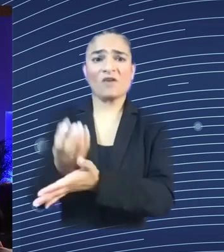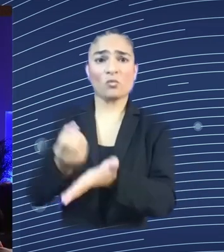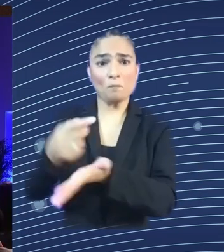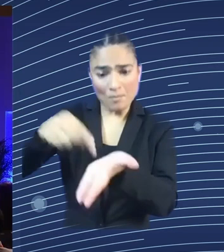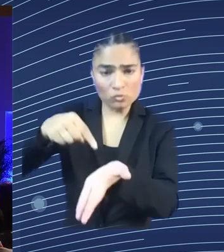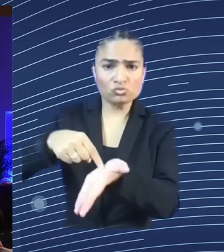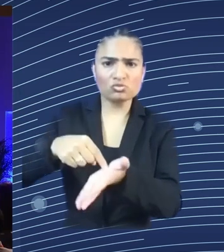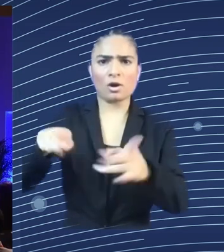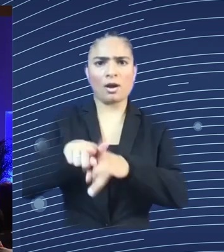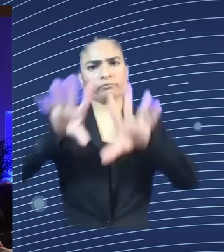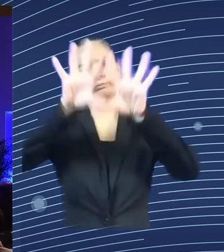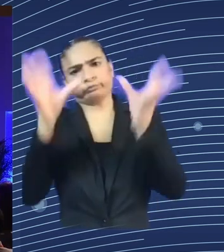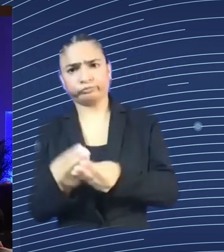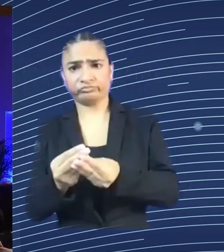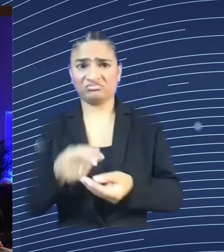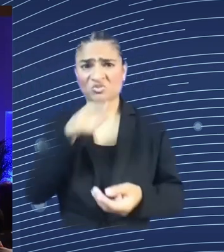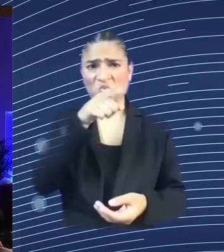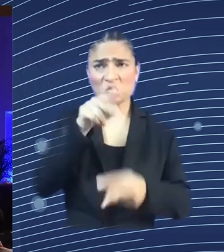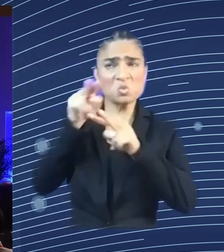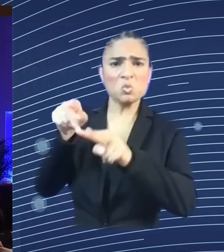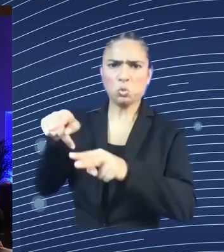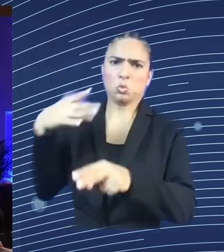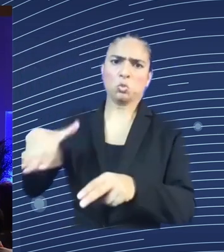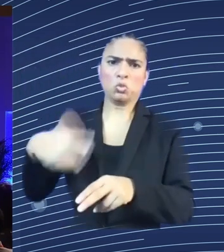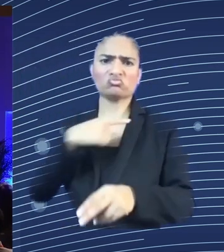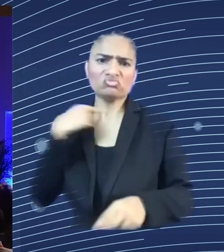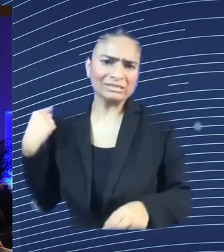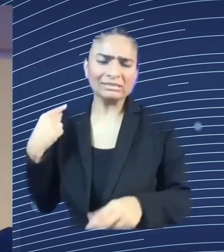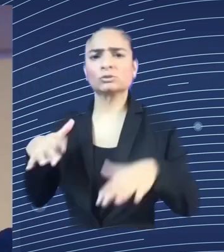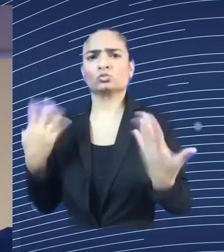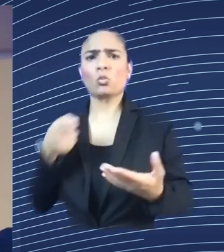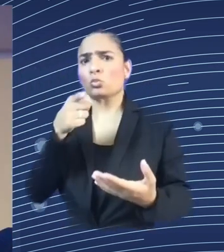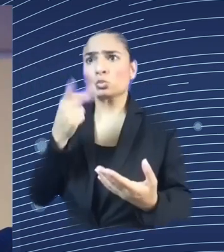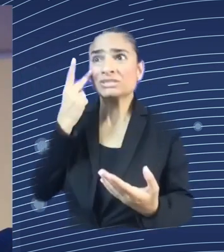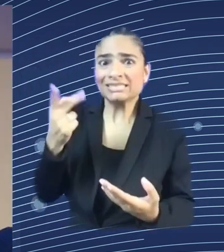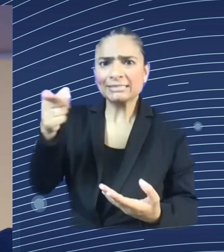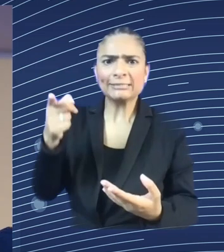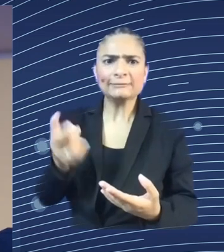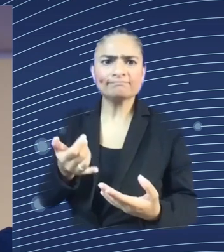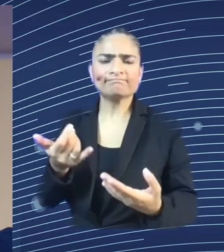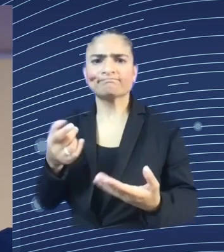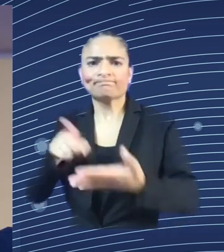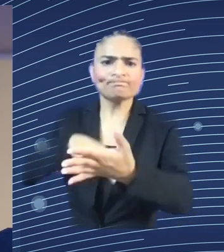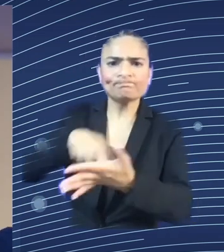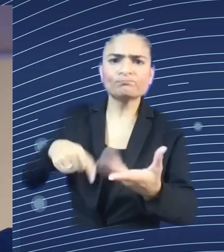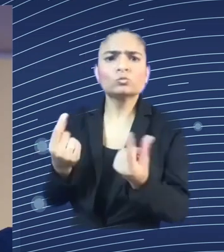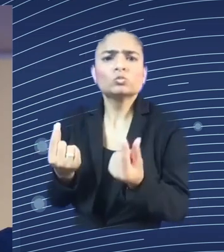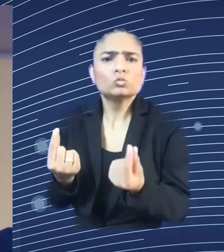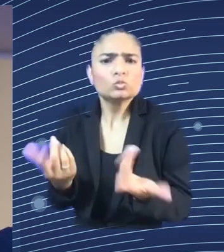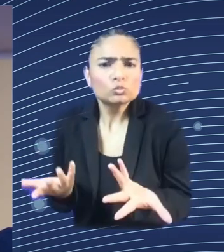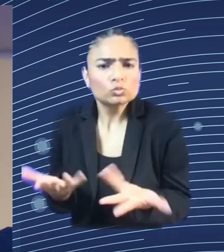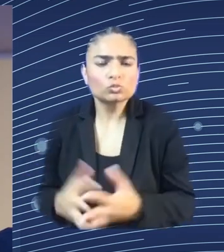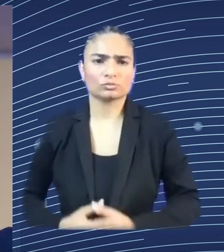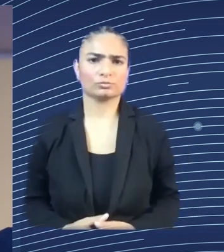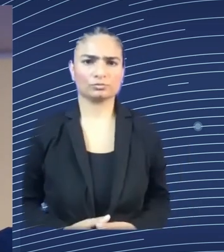Yeah, the risk is of course there, and it was there already before AI was existing. We could recognize that some